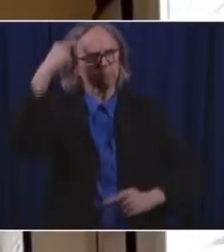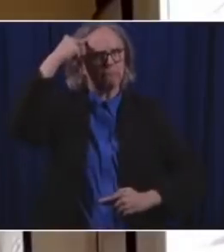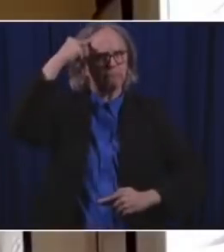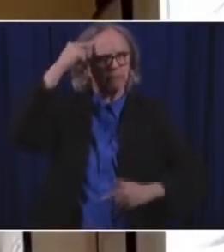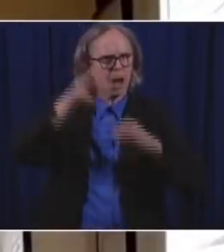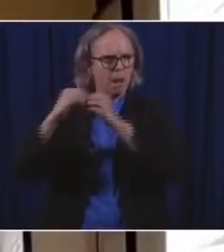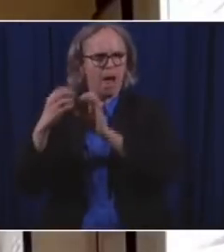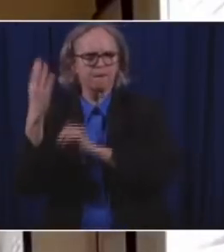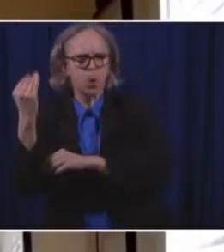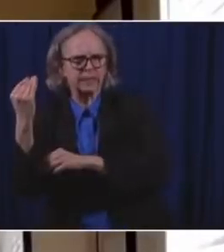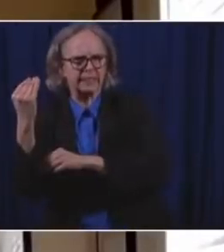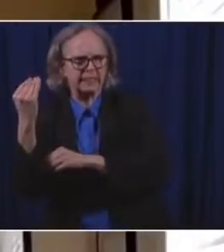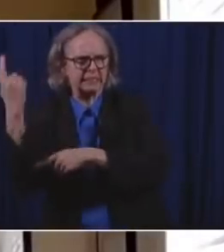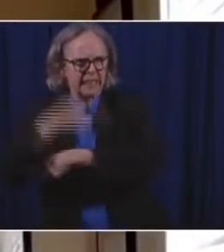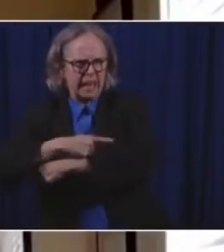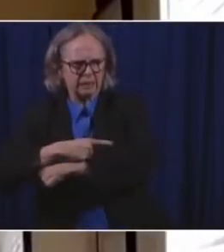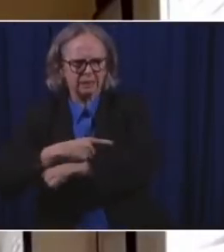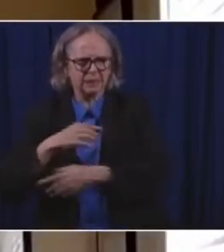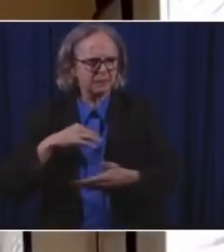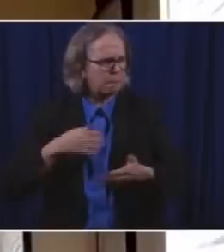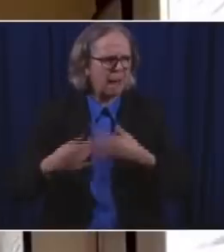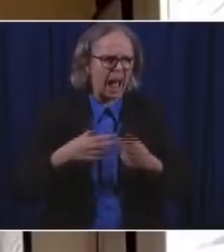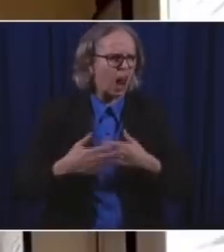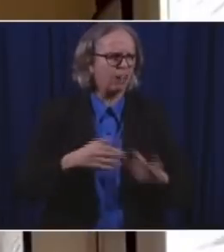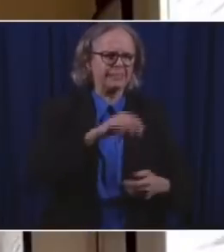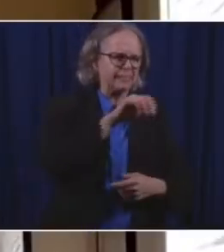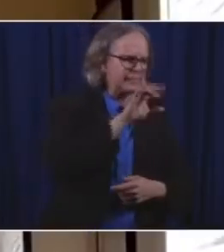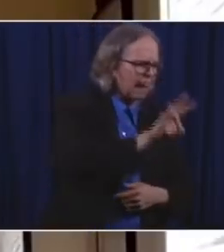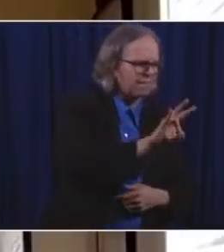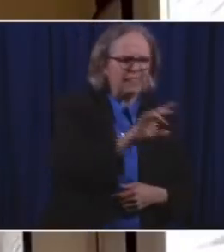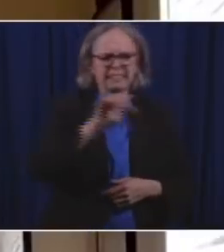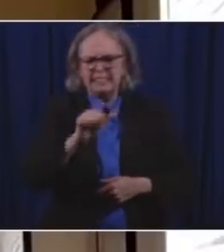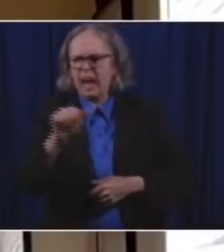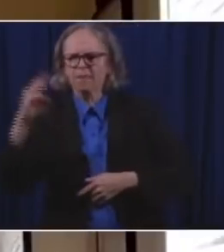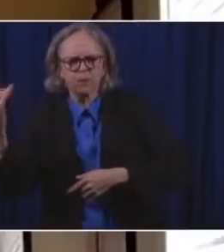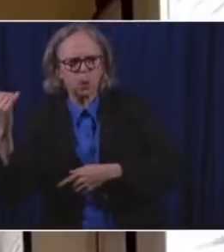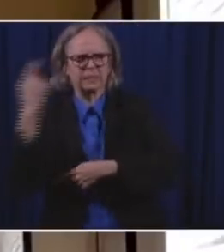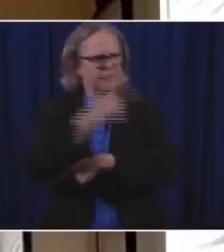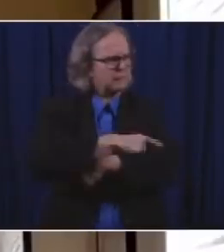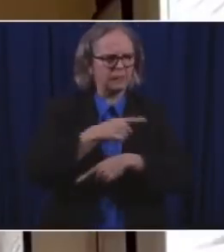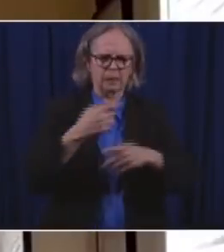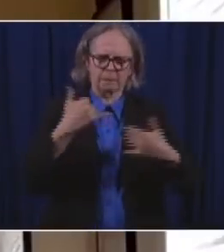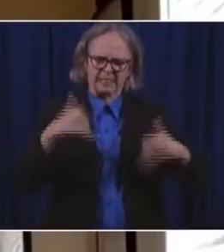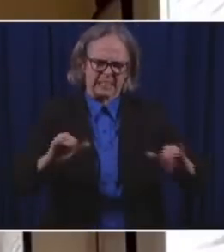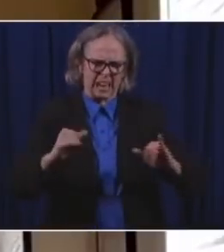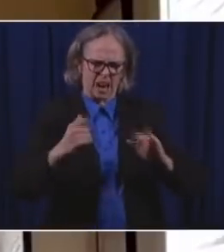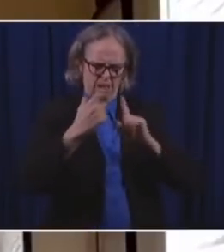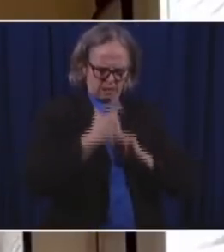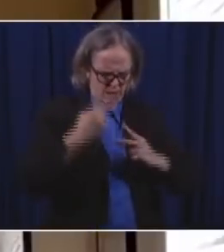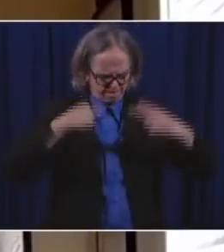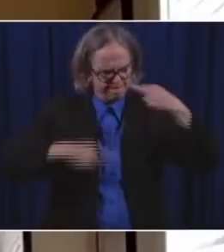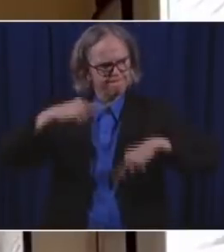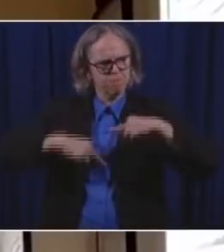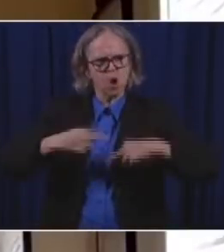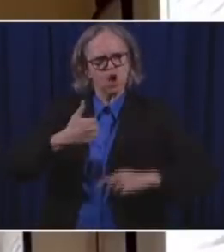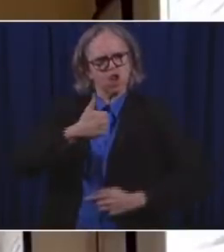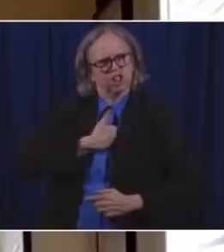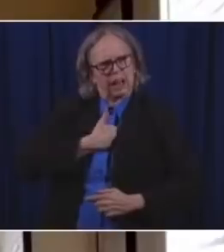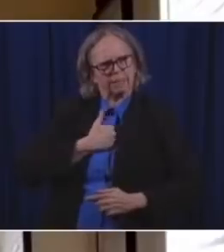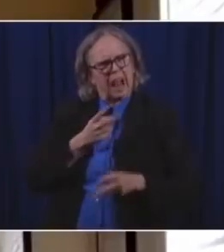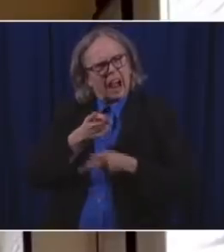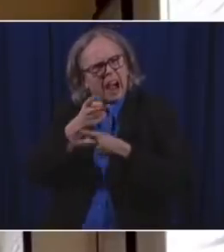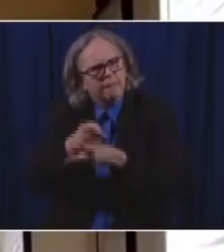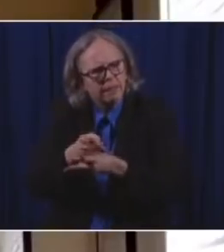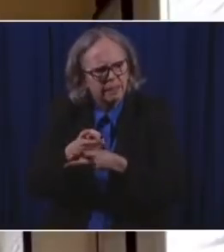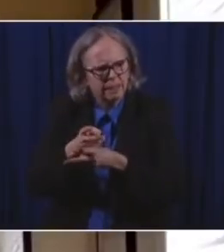which option you are participating in. And if you become sick or test positive for COVID-19, well, then you need to